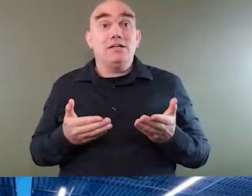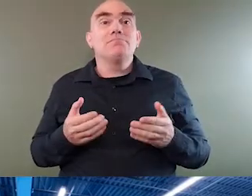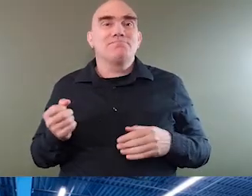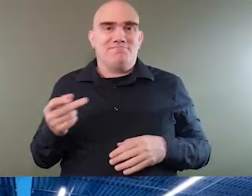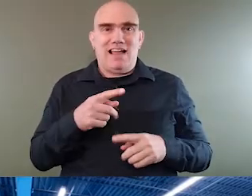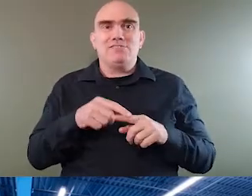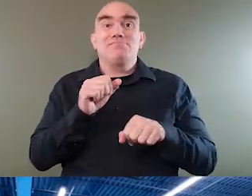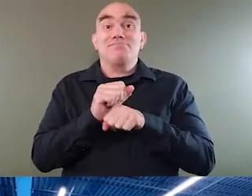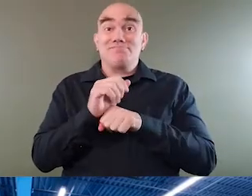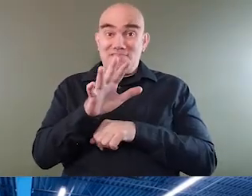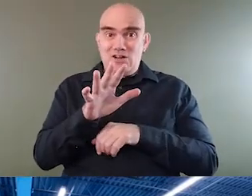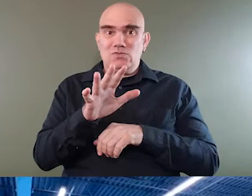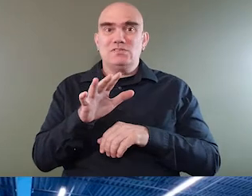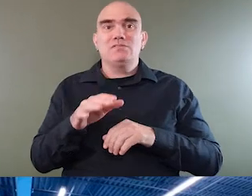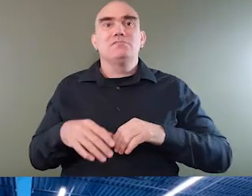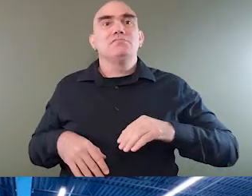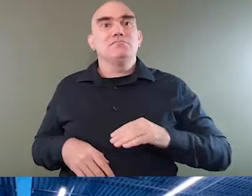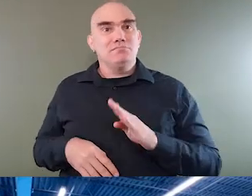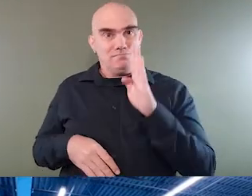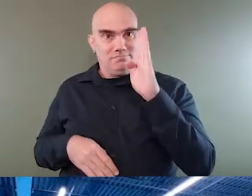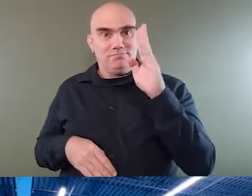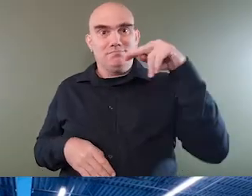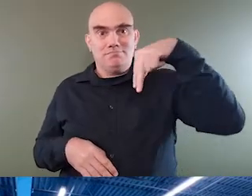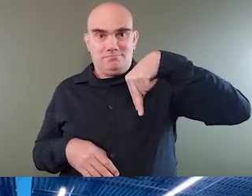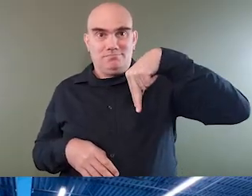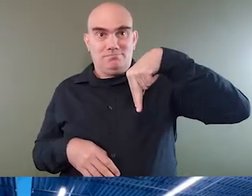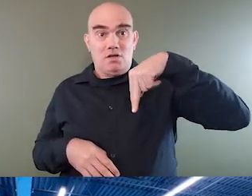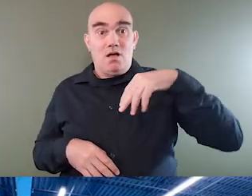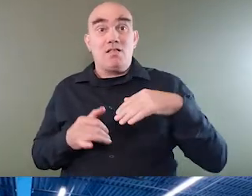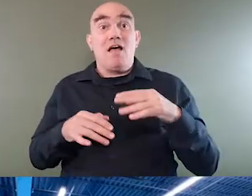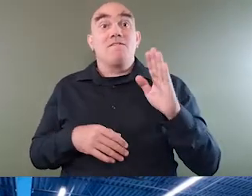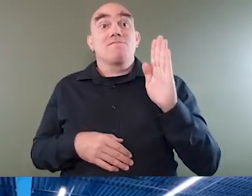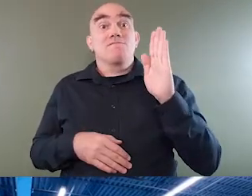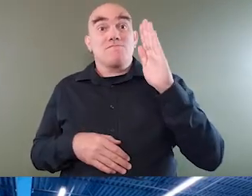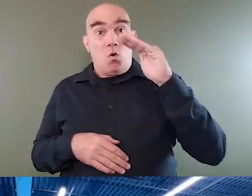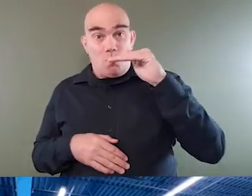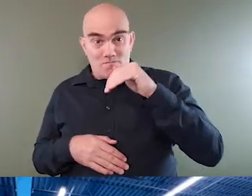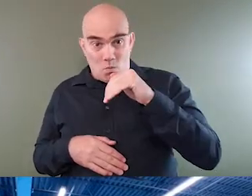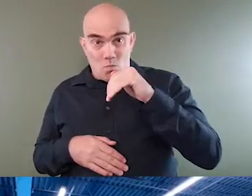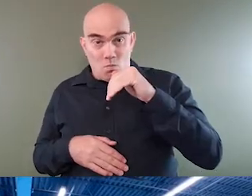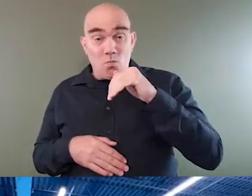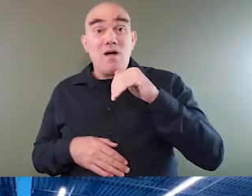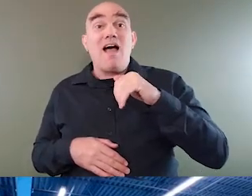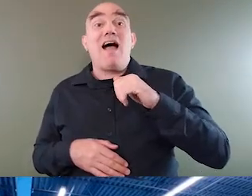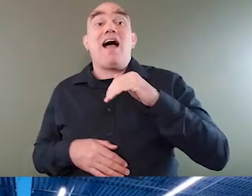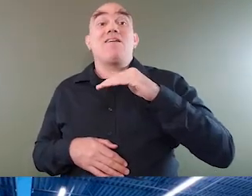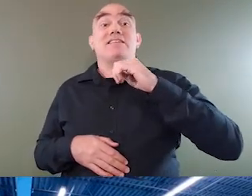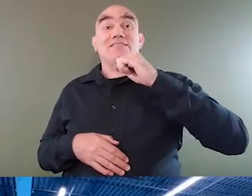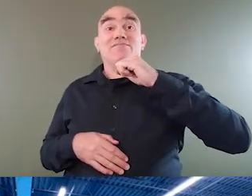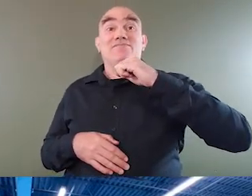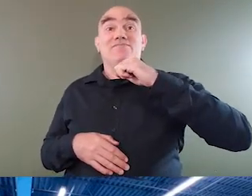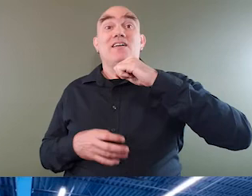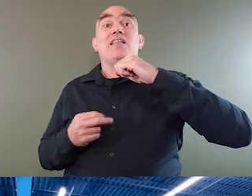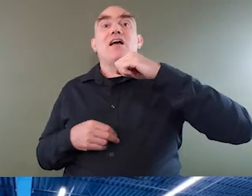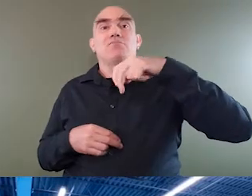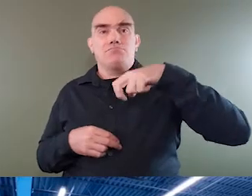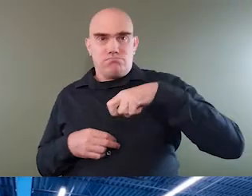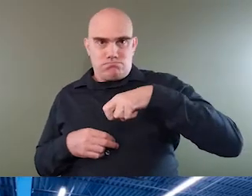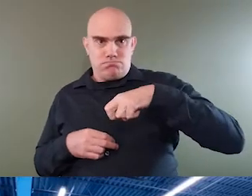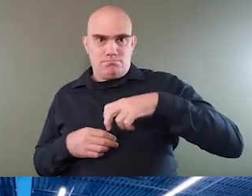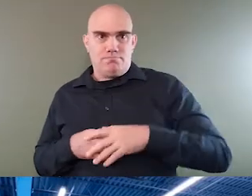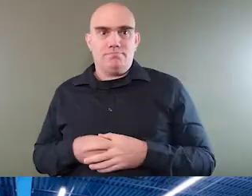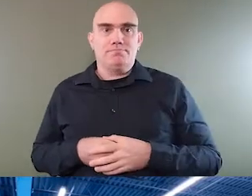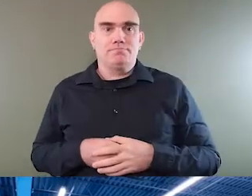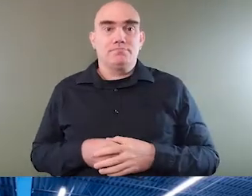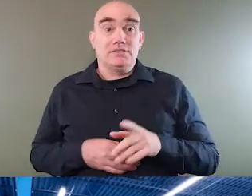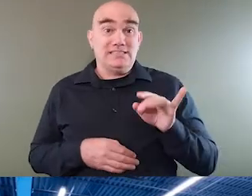mountain, forward fold, halfway lift, tuck and curl.